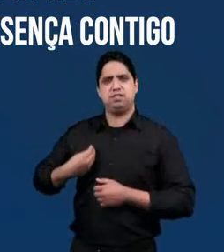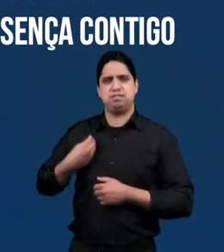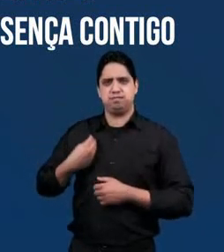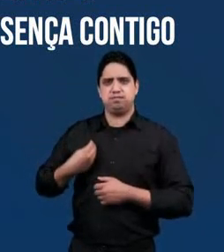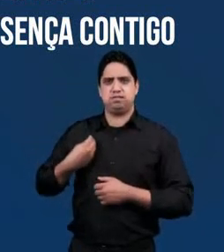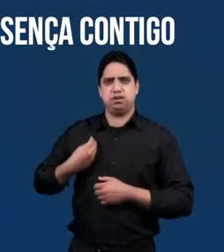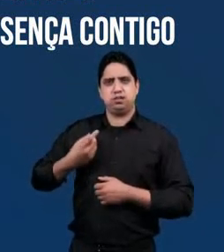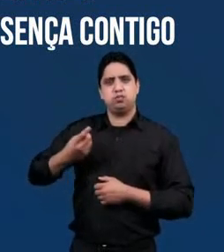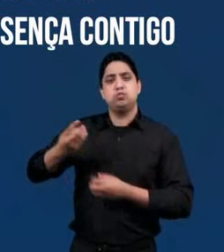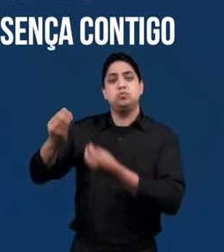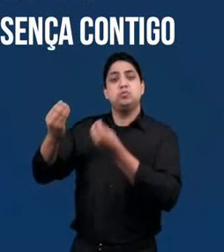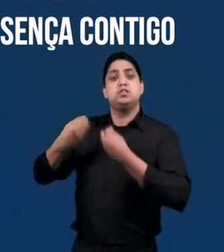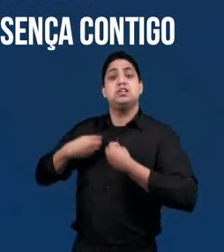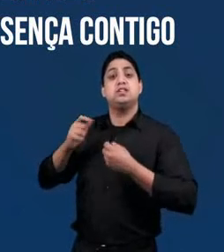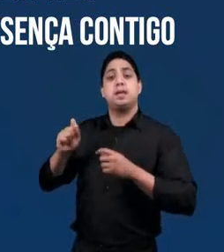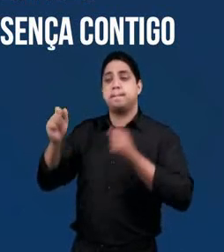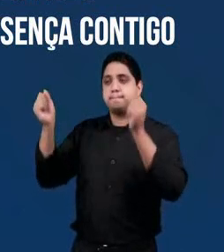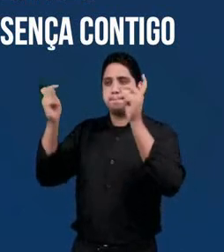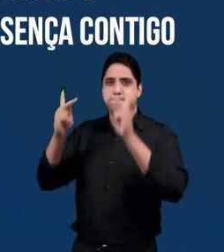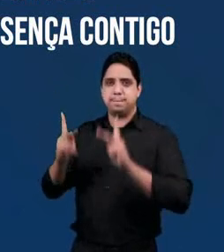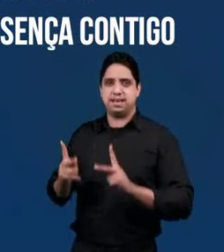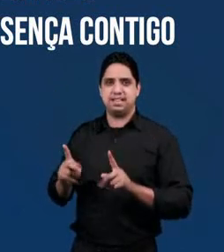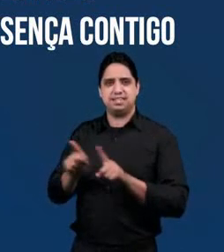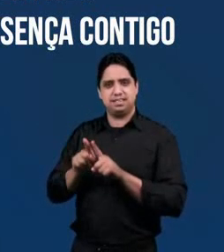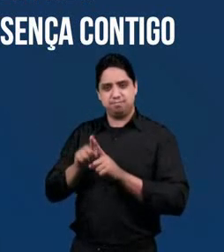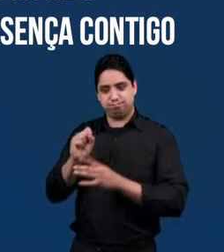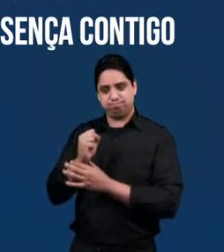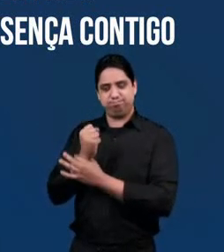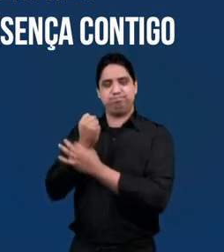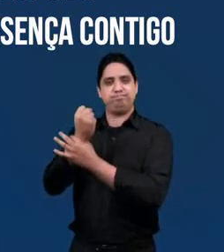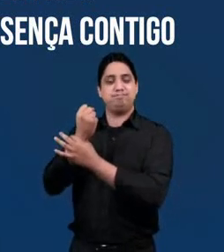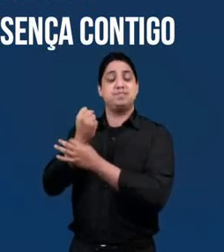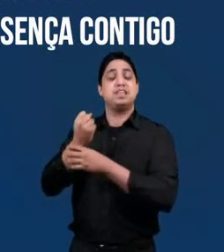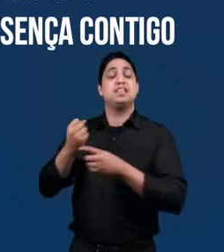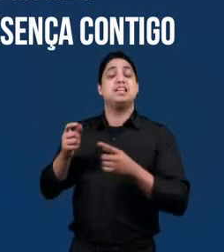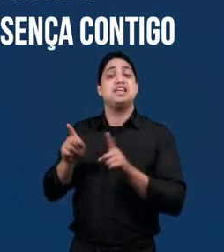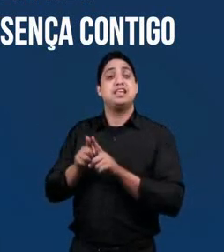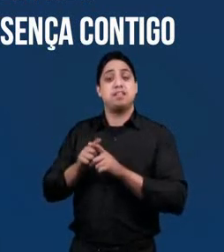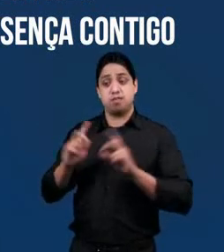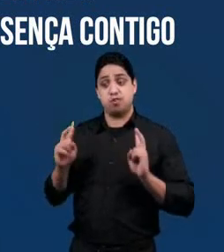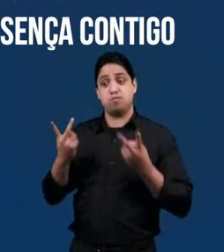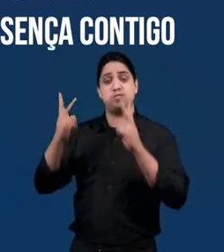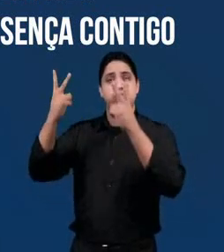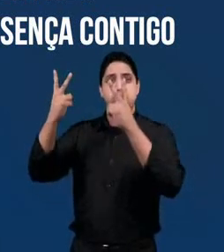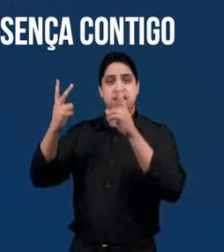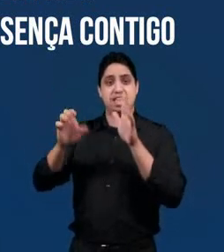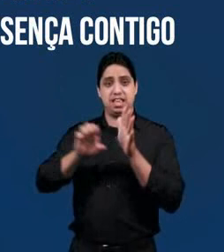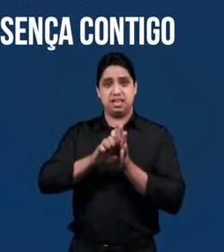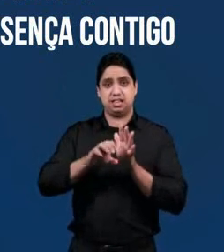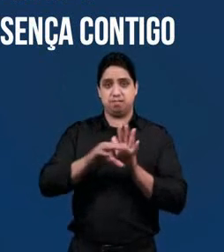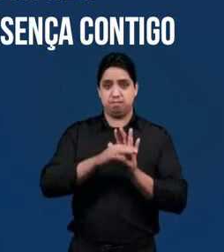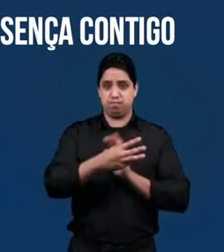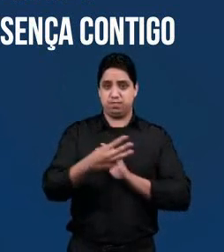makes itself real and alive in us, giving us peace and securing victory.